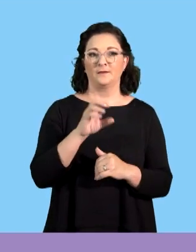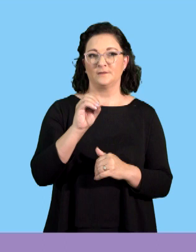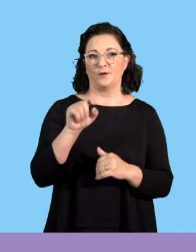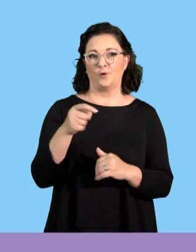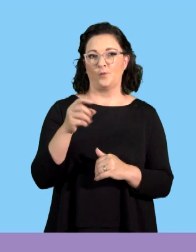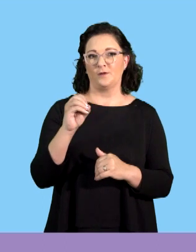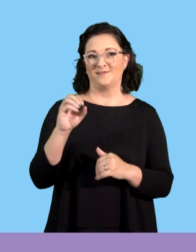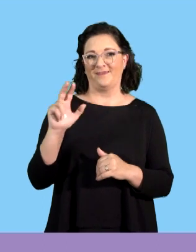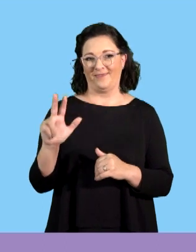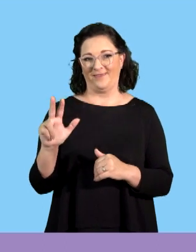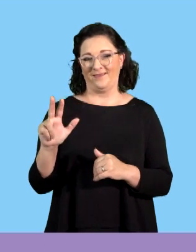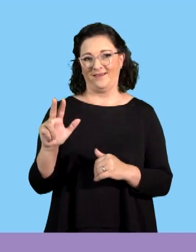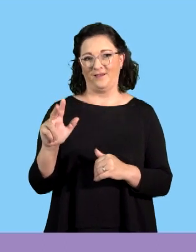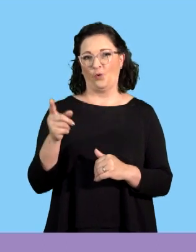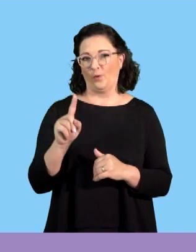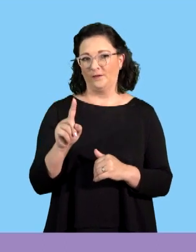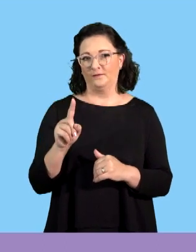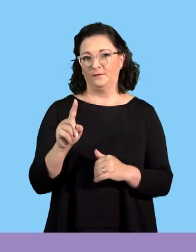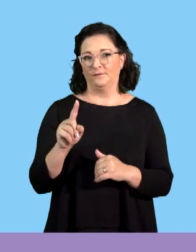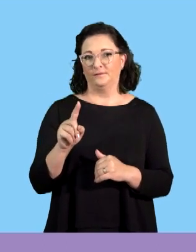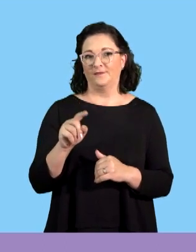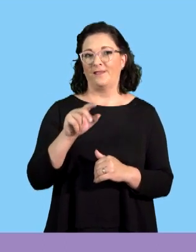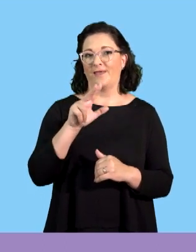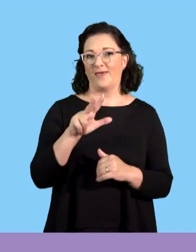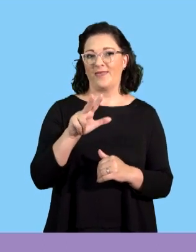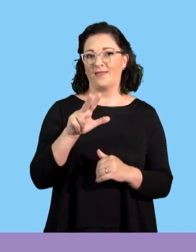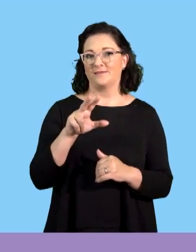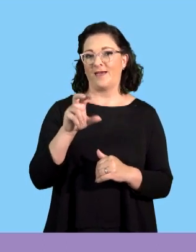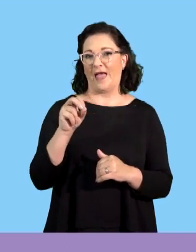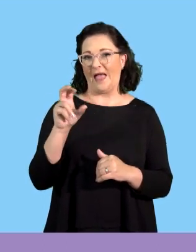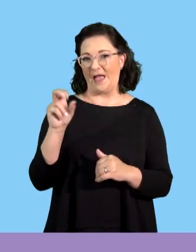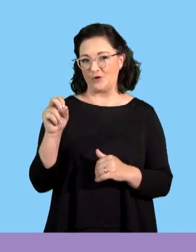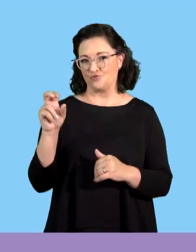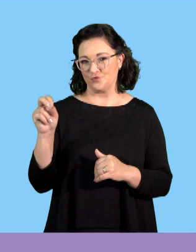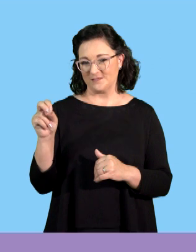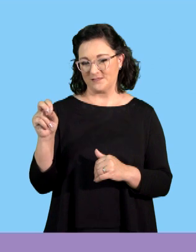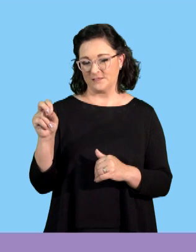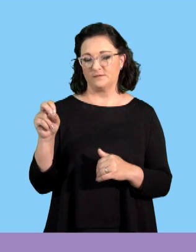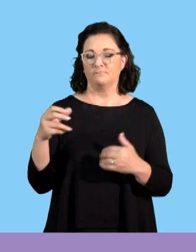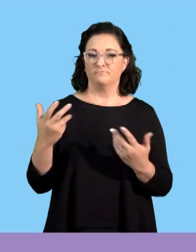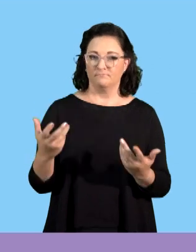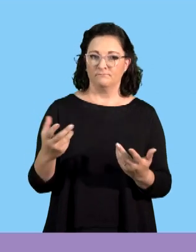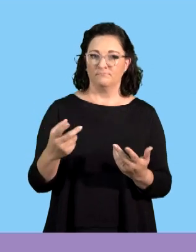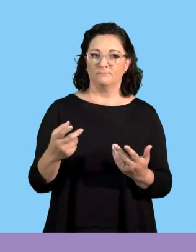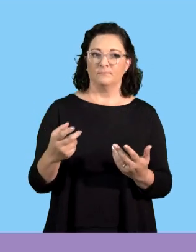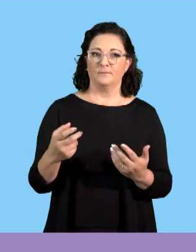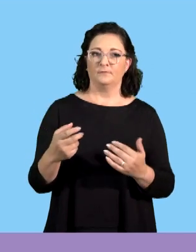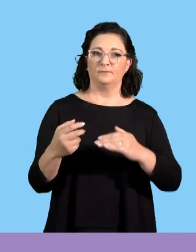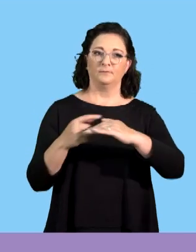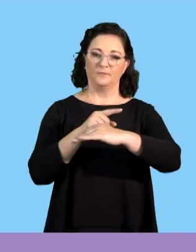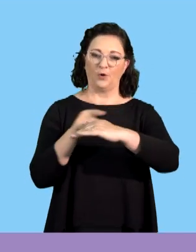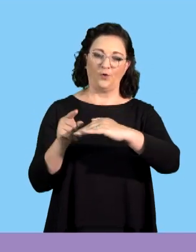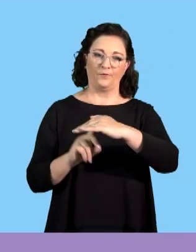Multiply by 0,08 will actually give you 8 hundredths. And this we